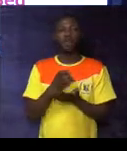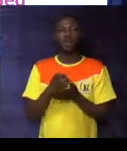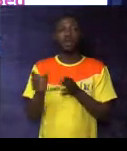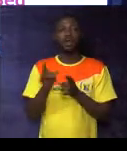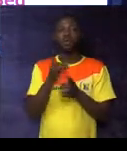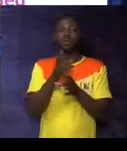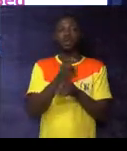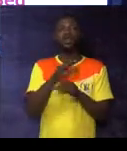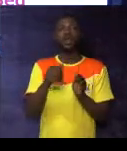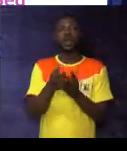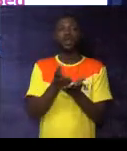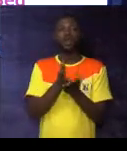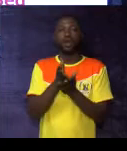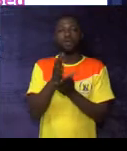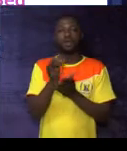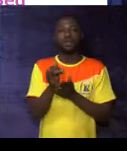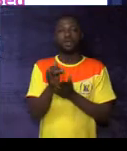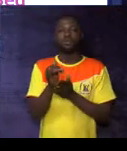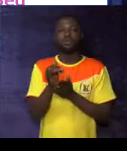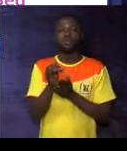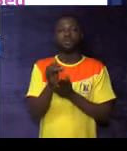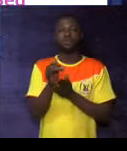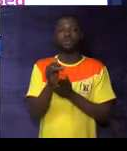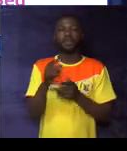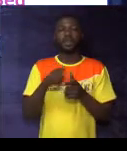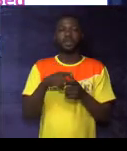cup. Did you get all correctly?